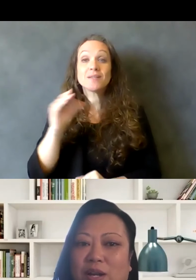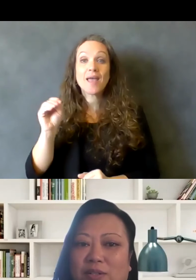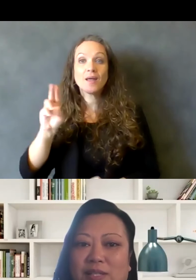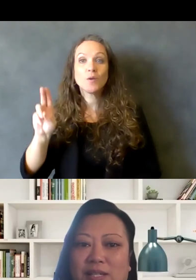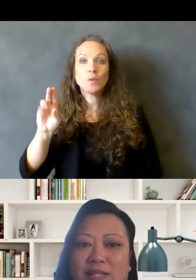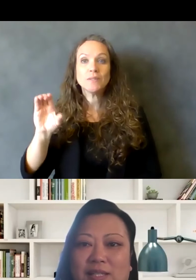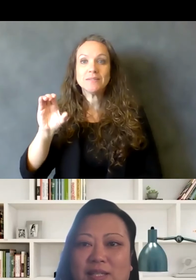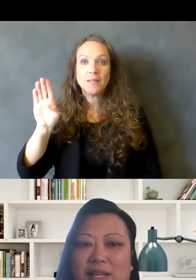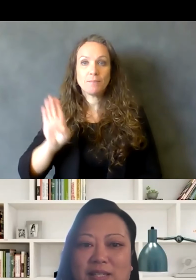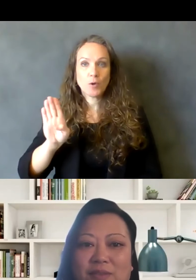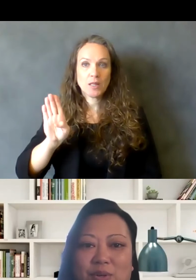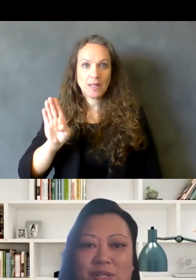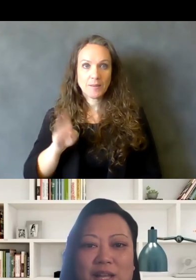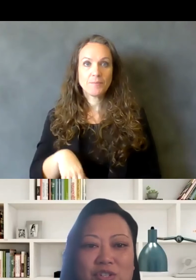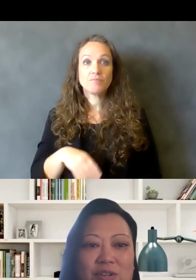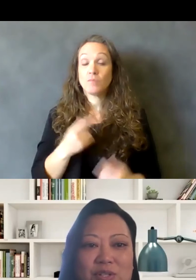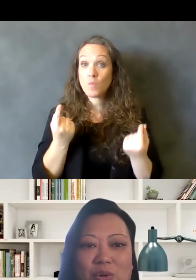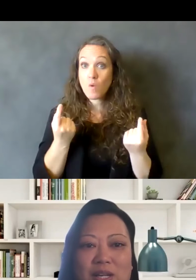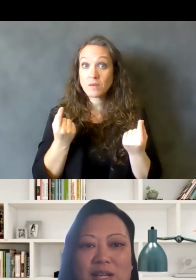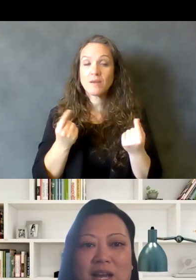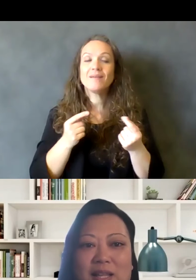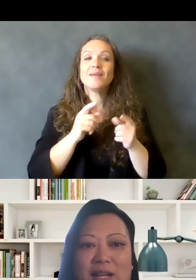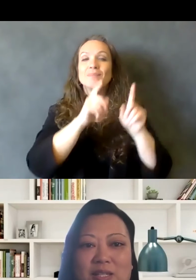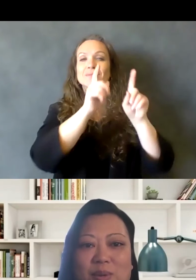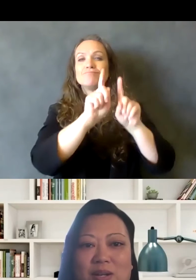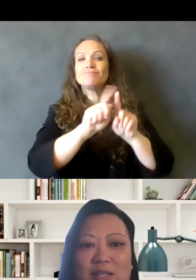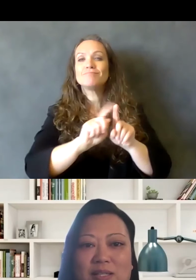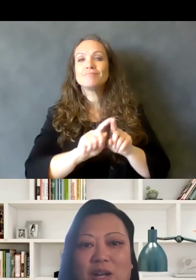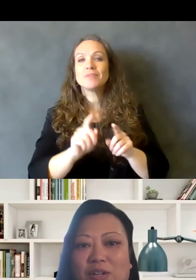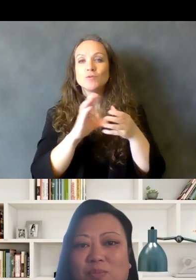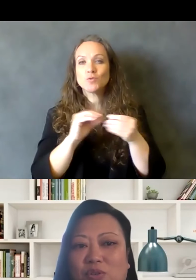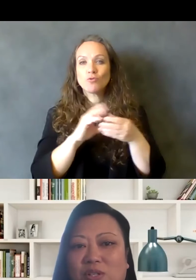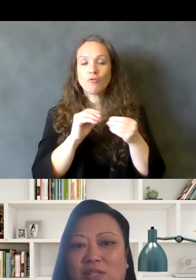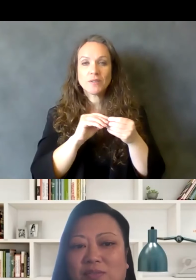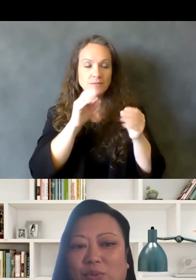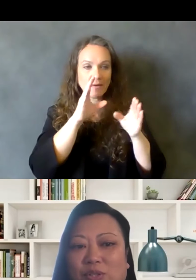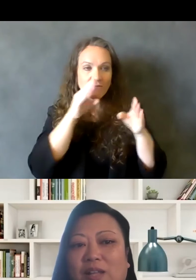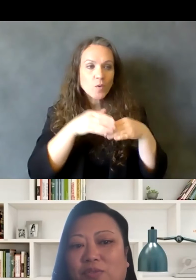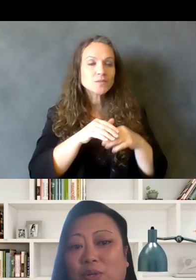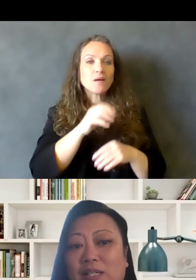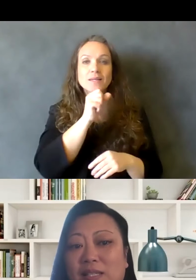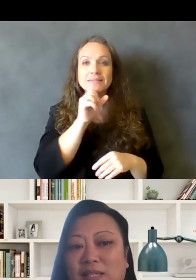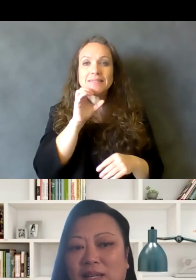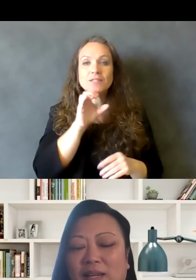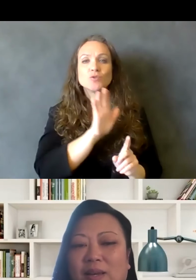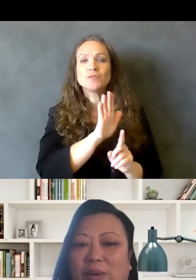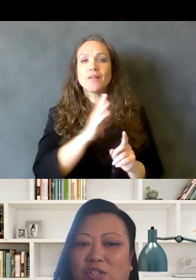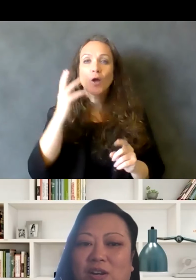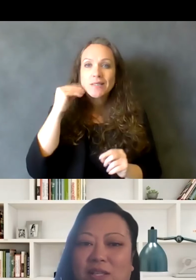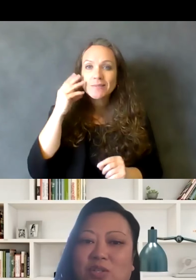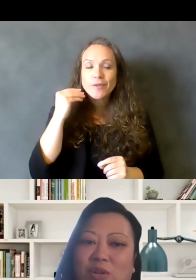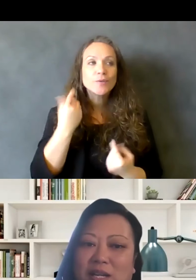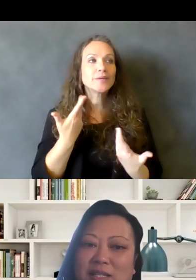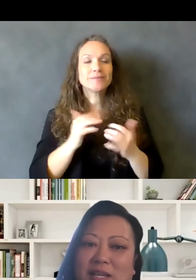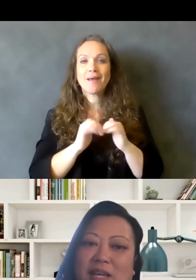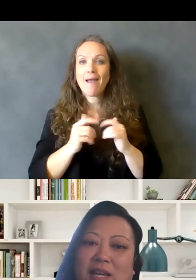California Chronicles is it's a diverse collection of stories that highlight experiences and contributions of older Californians. By sharing